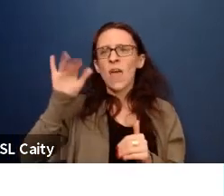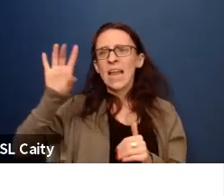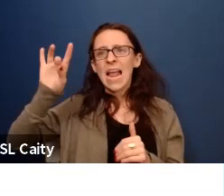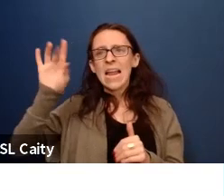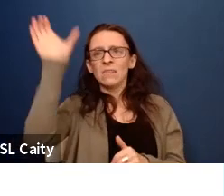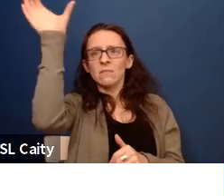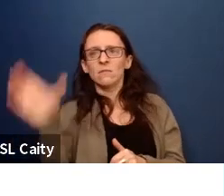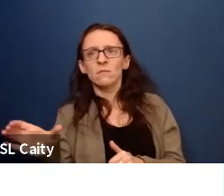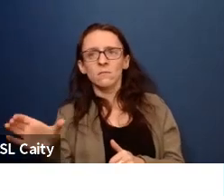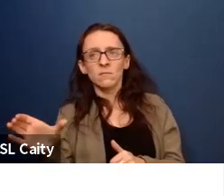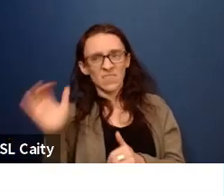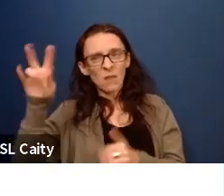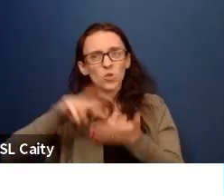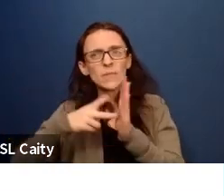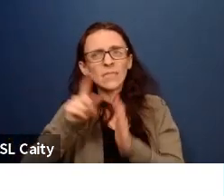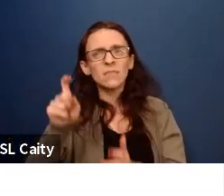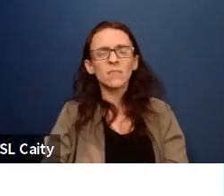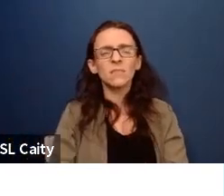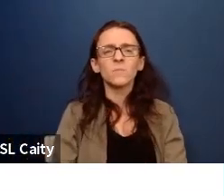column?